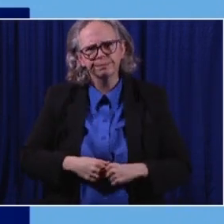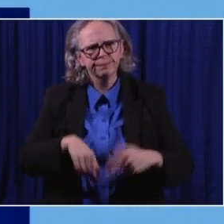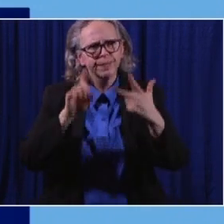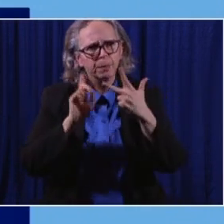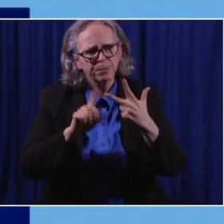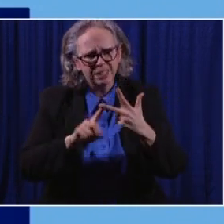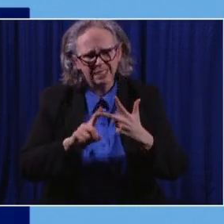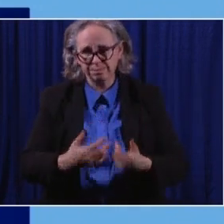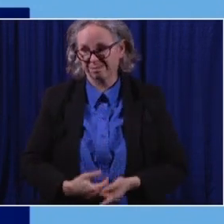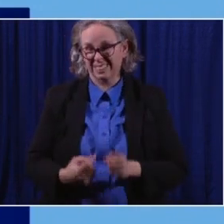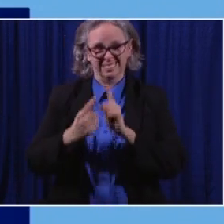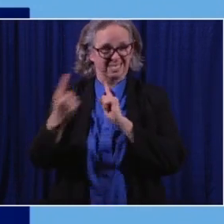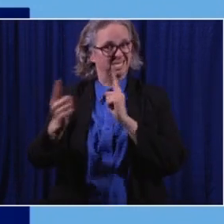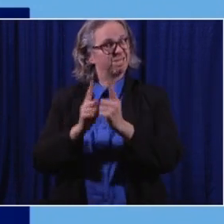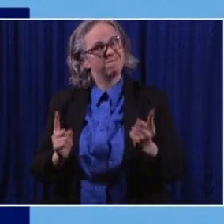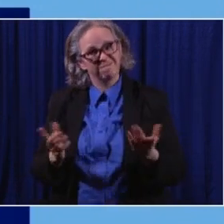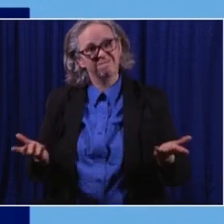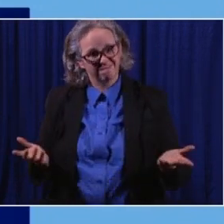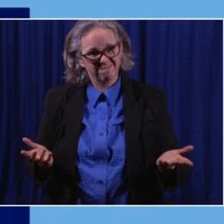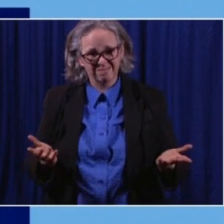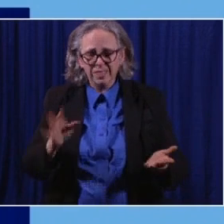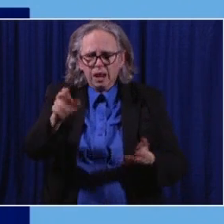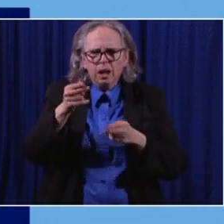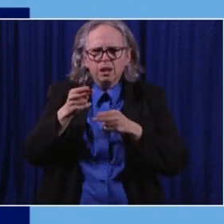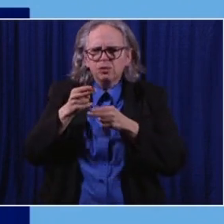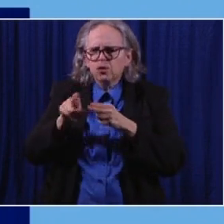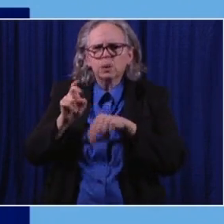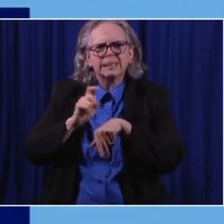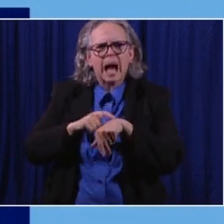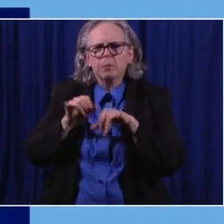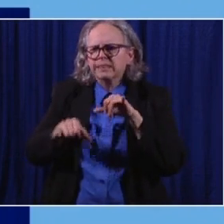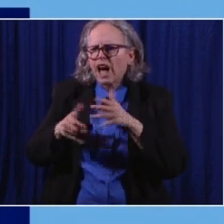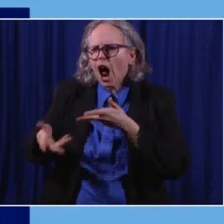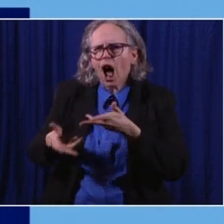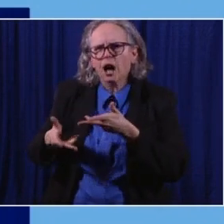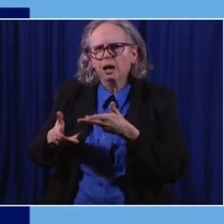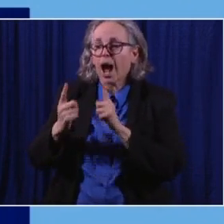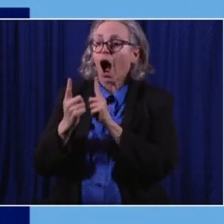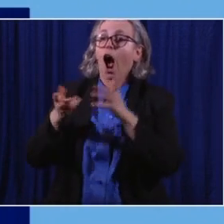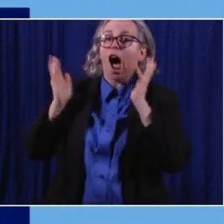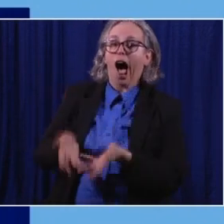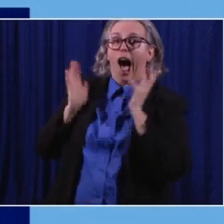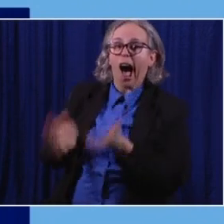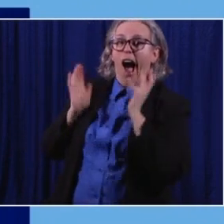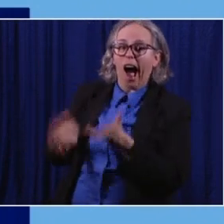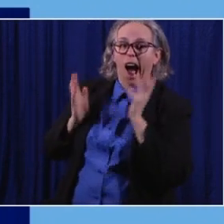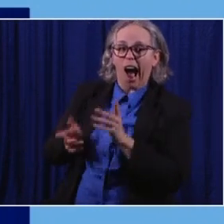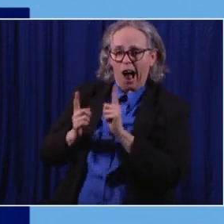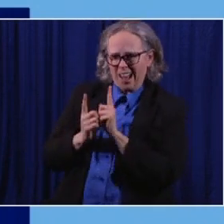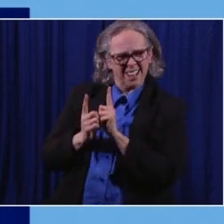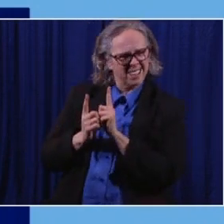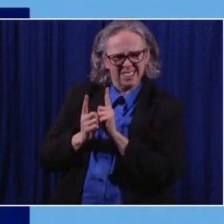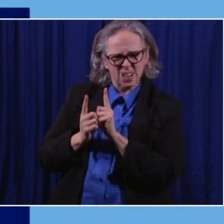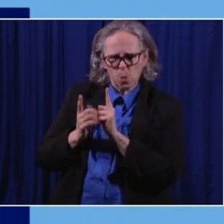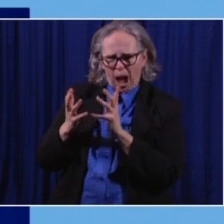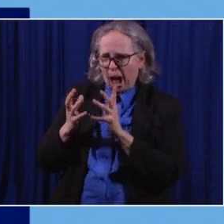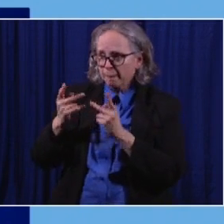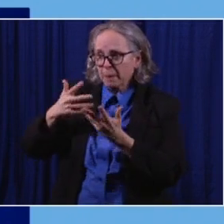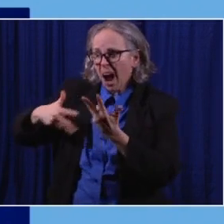short. Remember, the more people you're around and the longer you're together, the higher your risk of